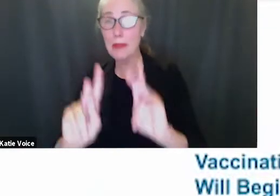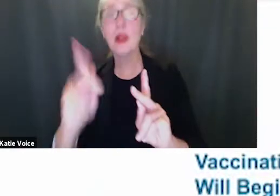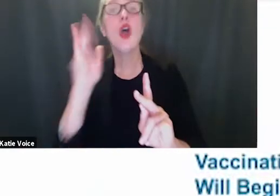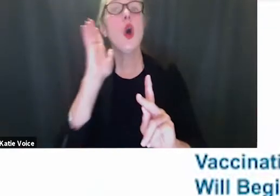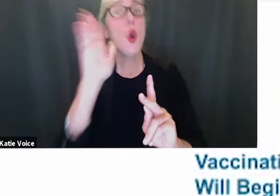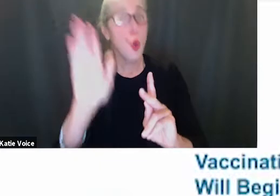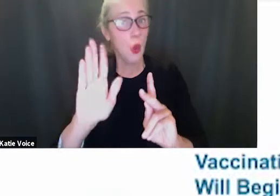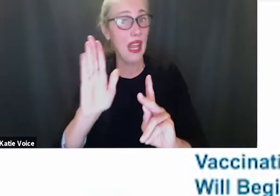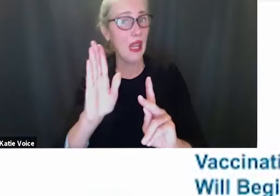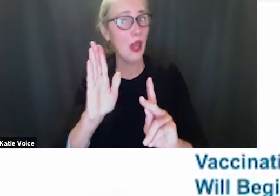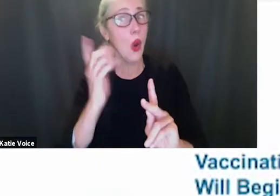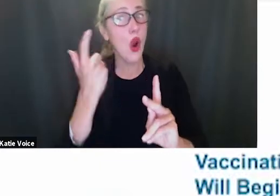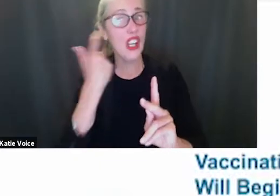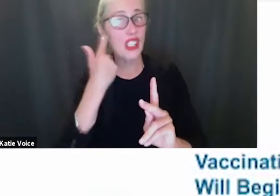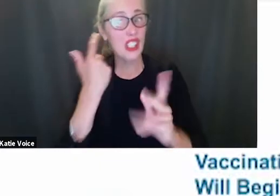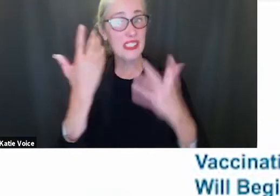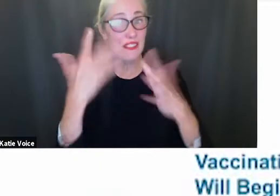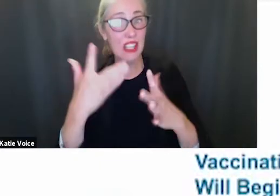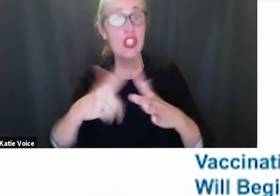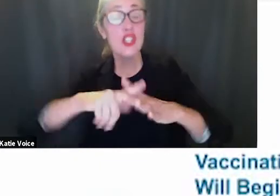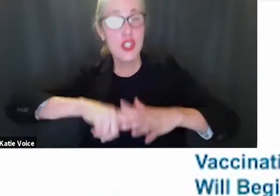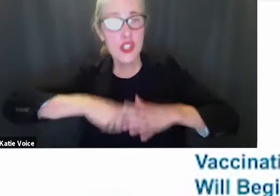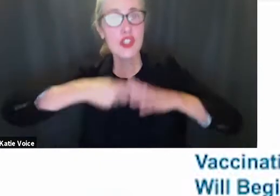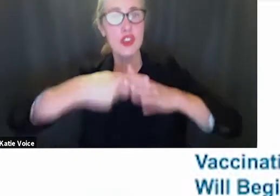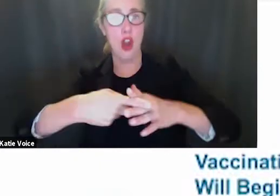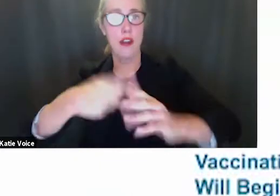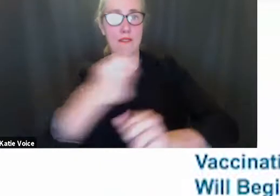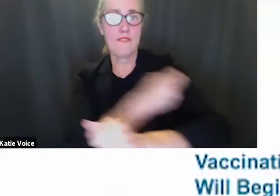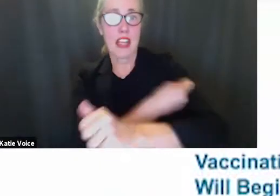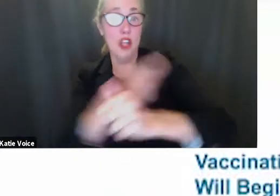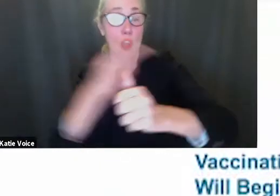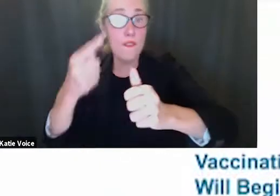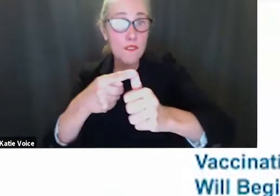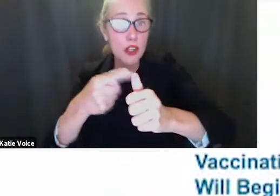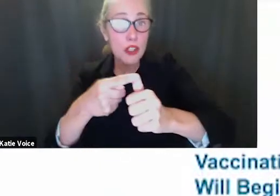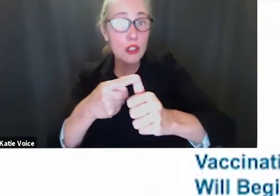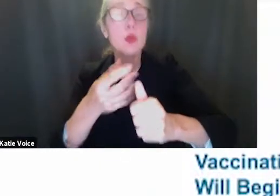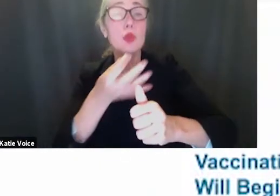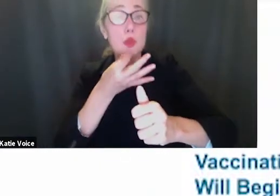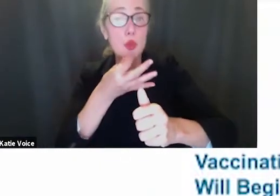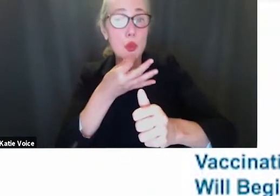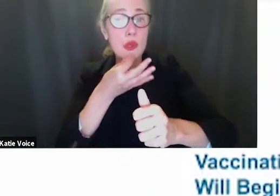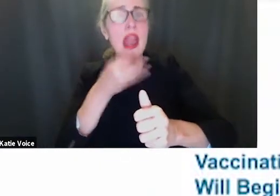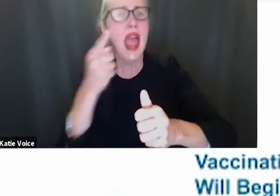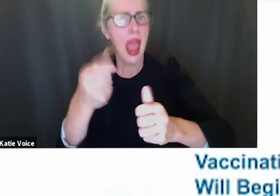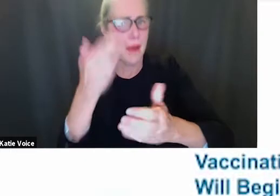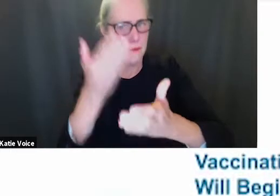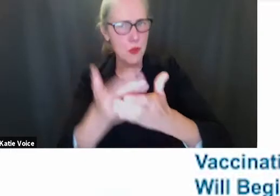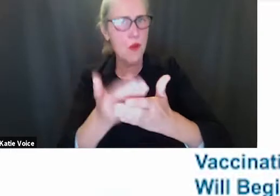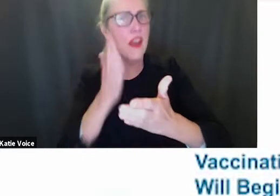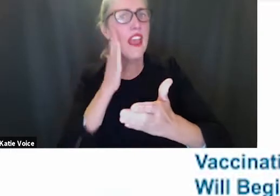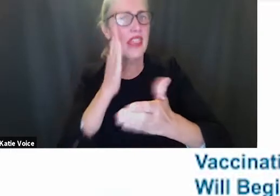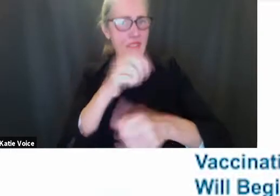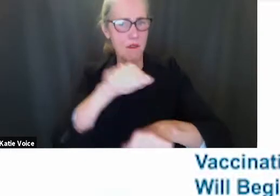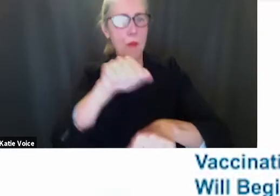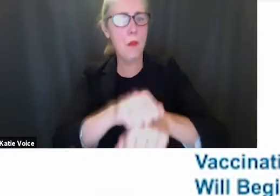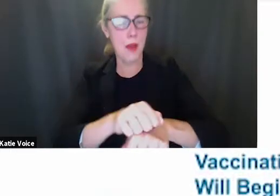their vaccination soon and have verified that they will do so. We also